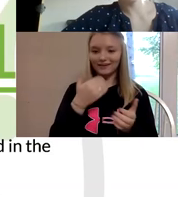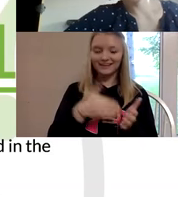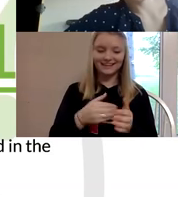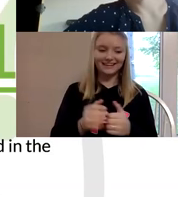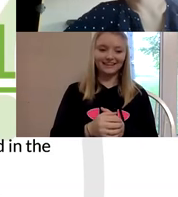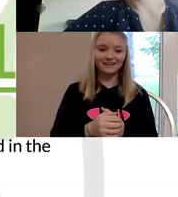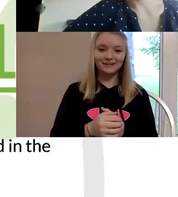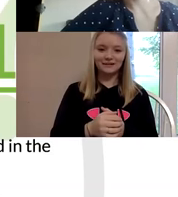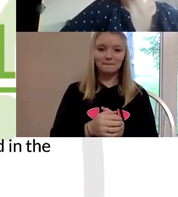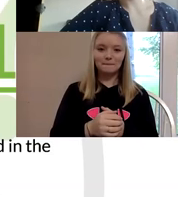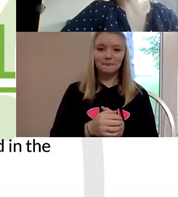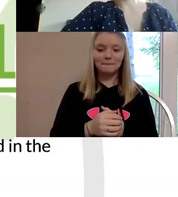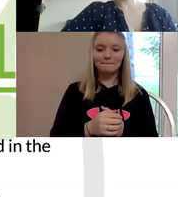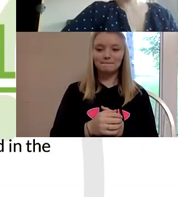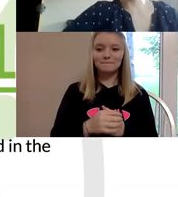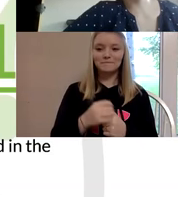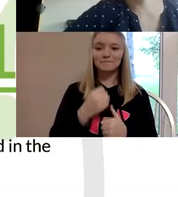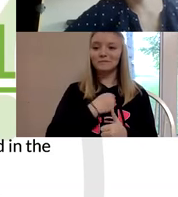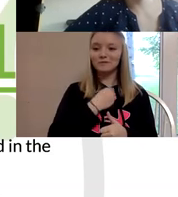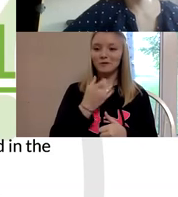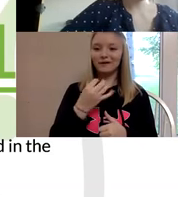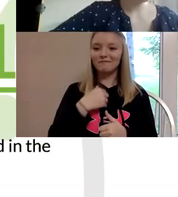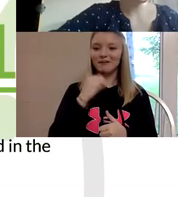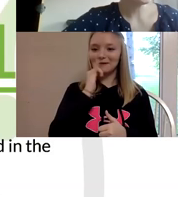if grammar is your thing, I am so sorry.